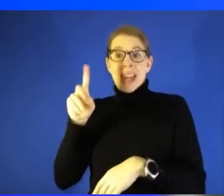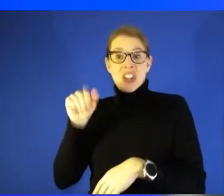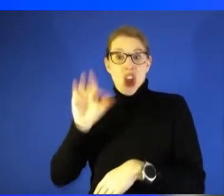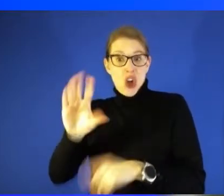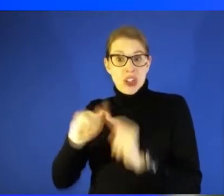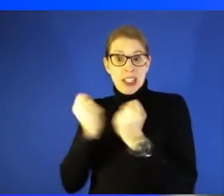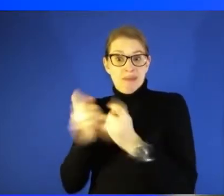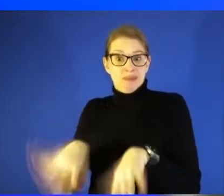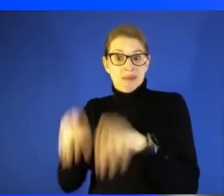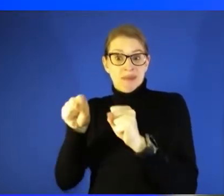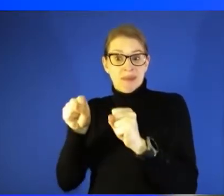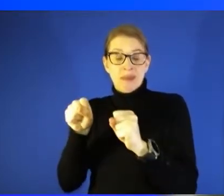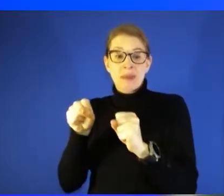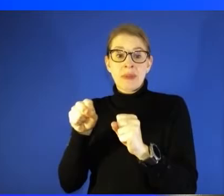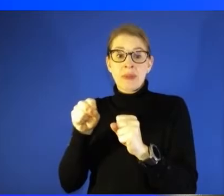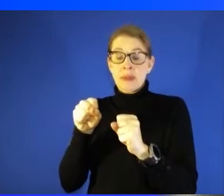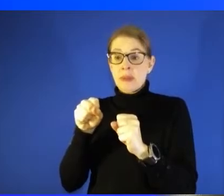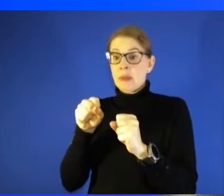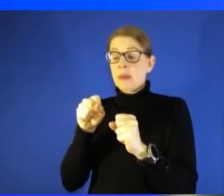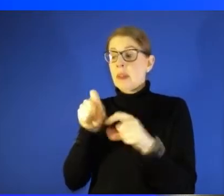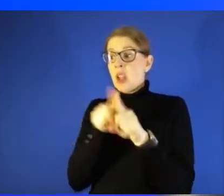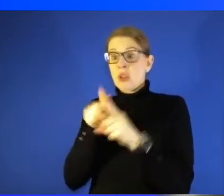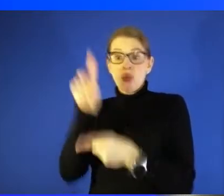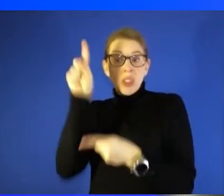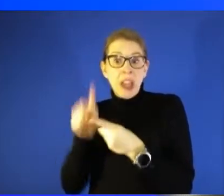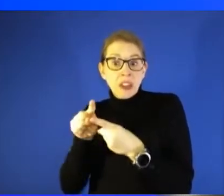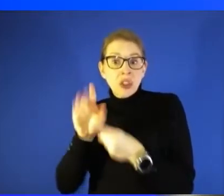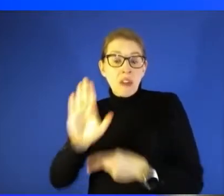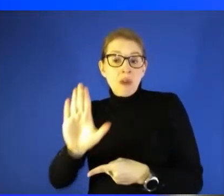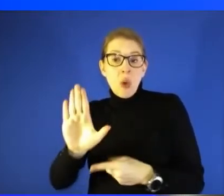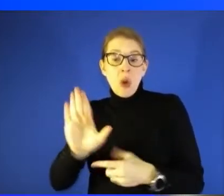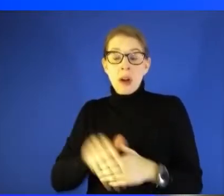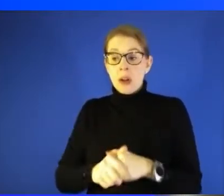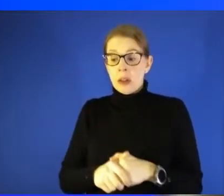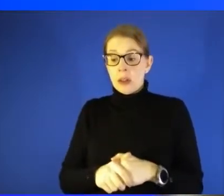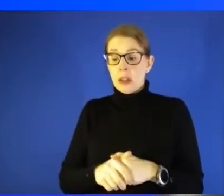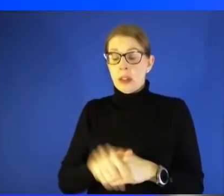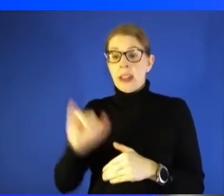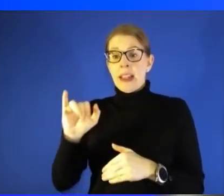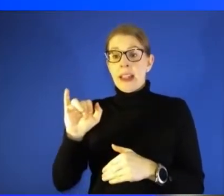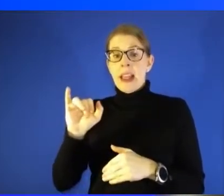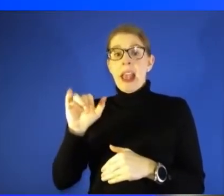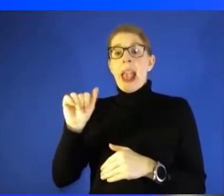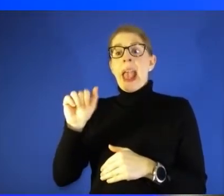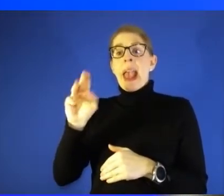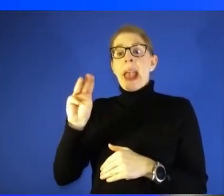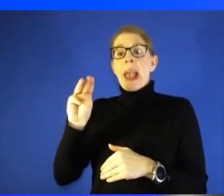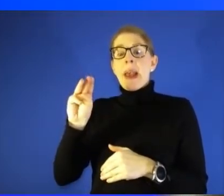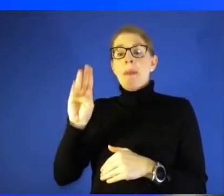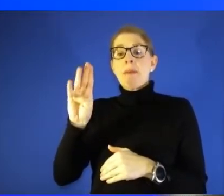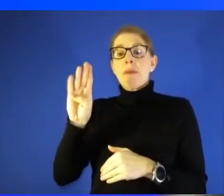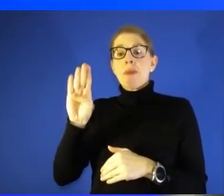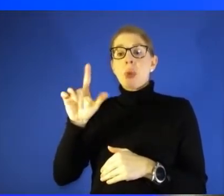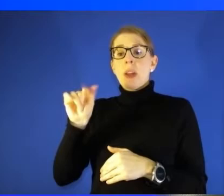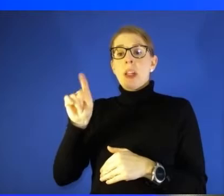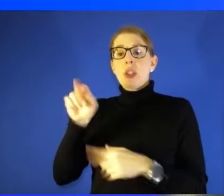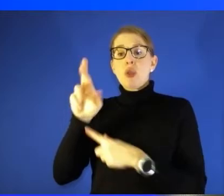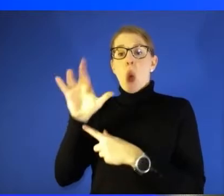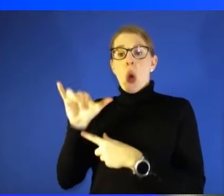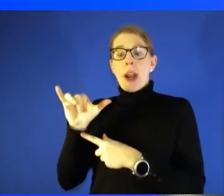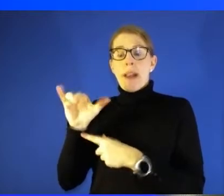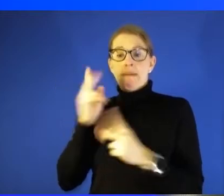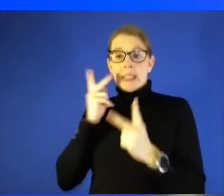done. You're making reductions in your ambulatory visits. And we've done a lot of that, those kind of